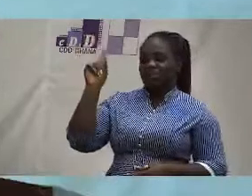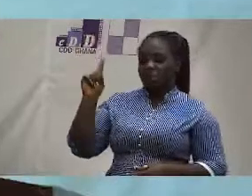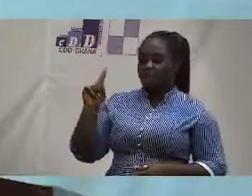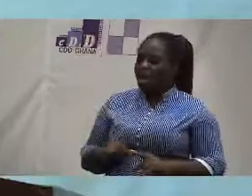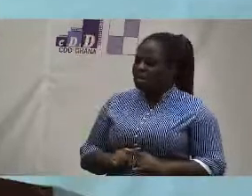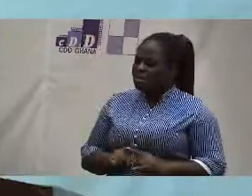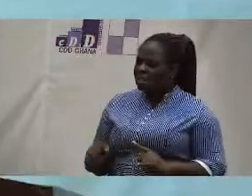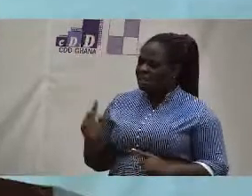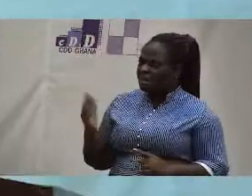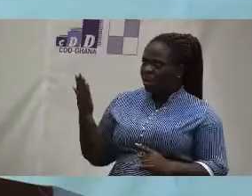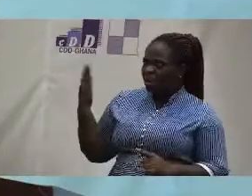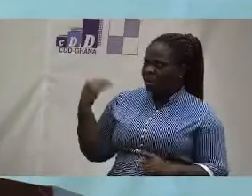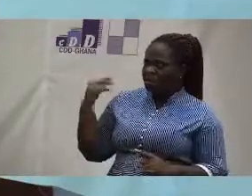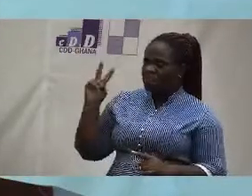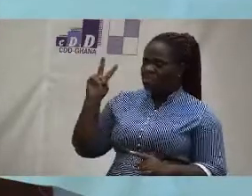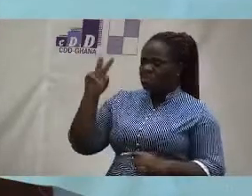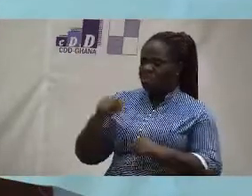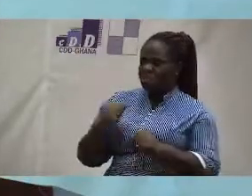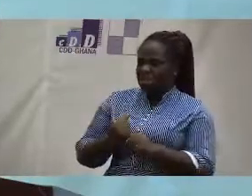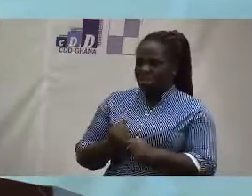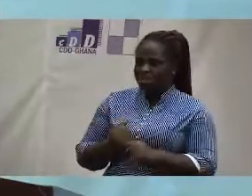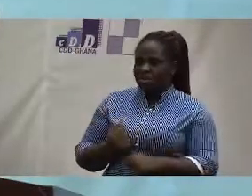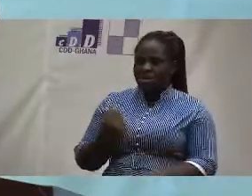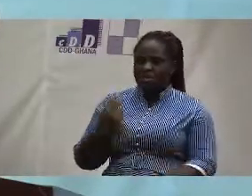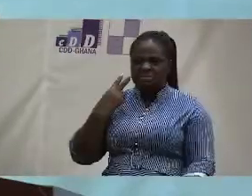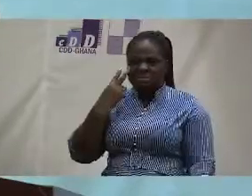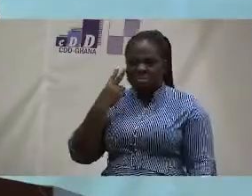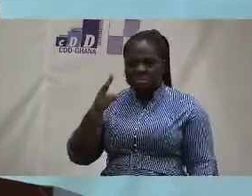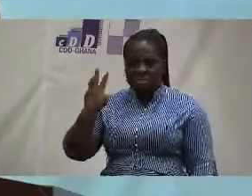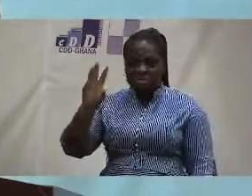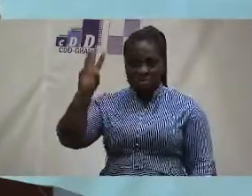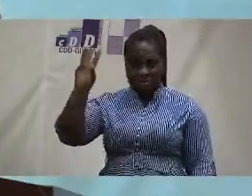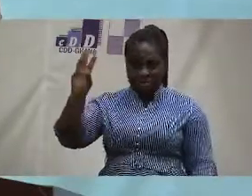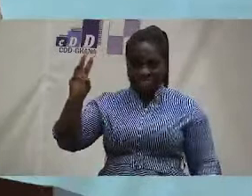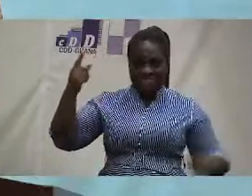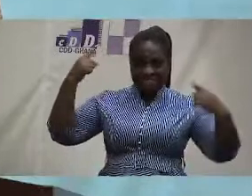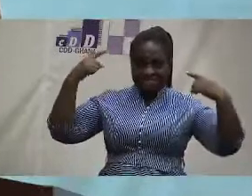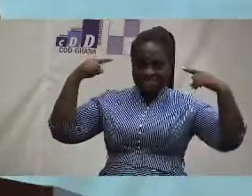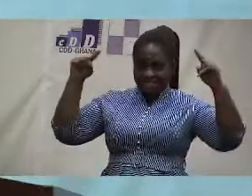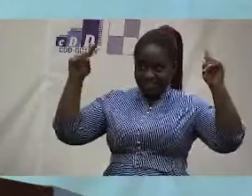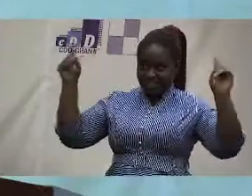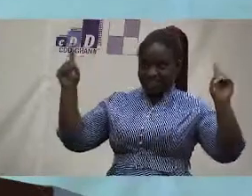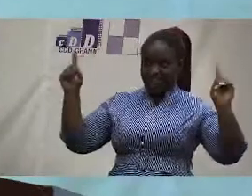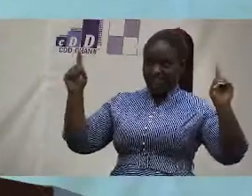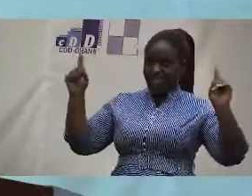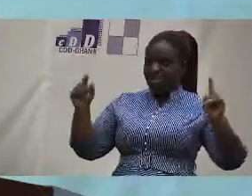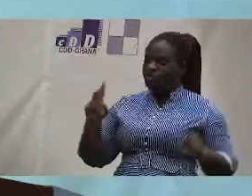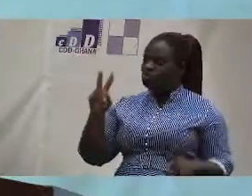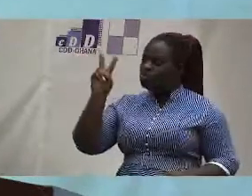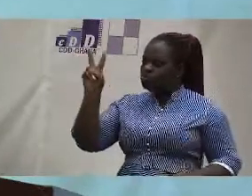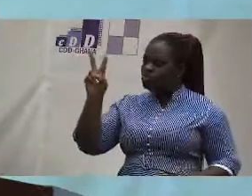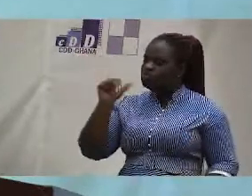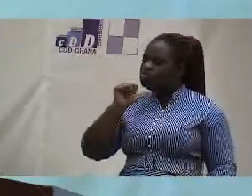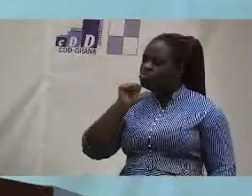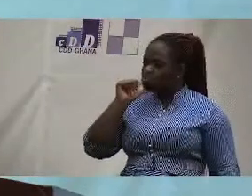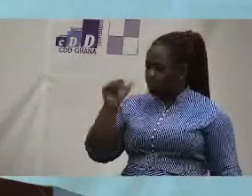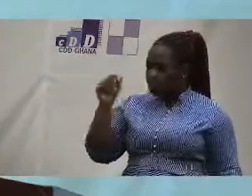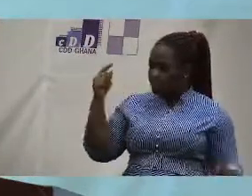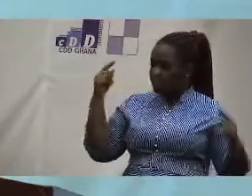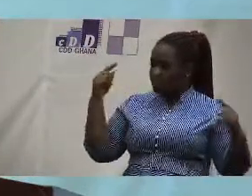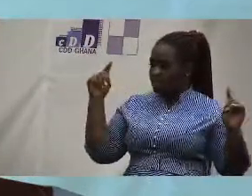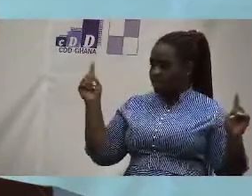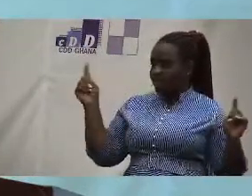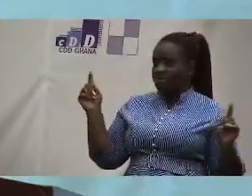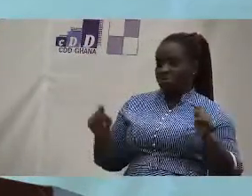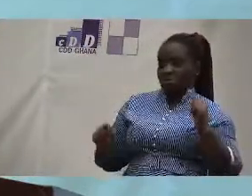in the last 2 years, we have seen 6 successful coups and 2 unsuccessful coups. If you look